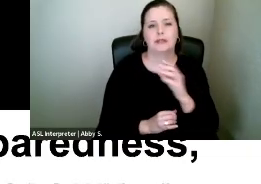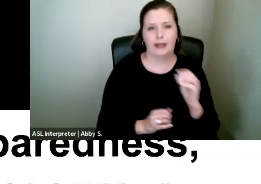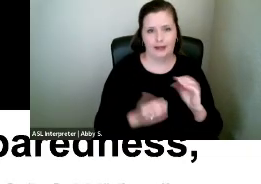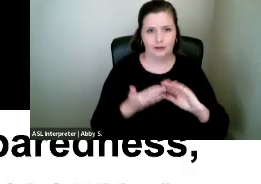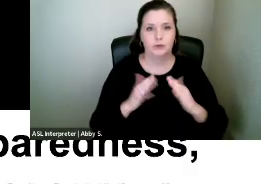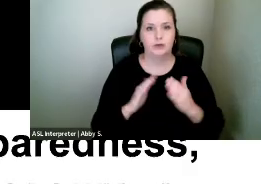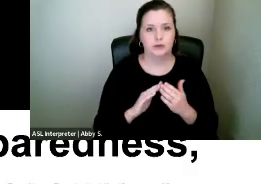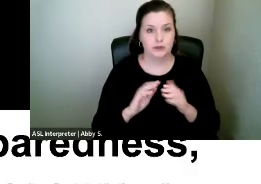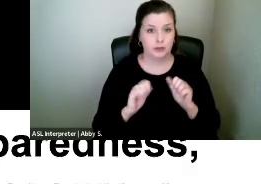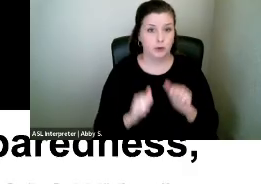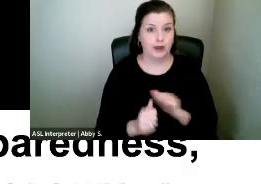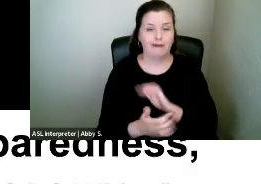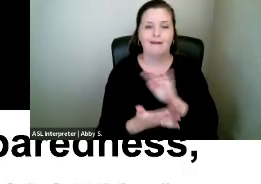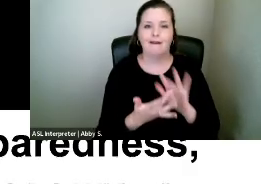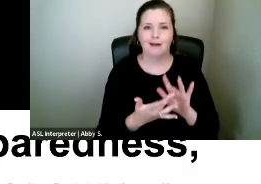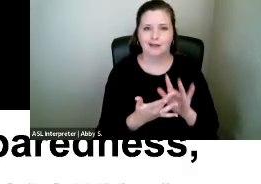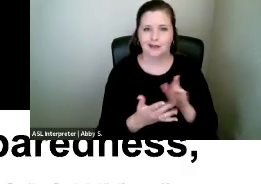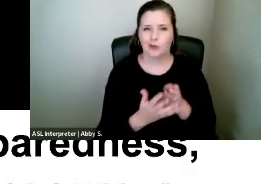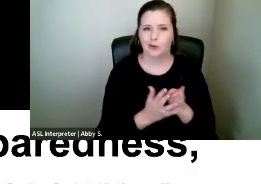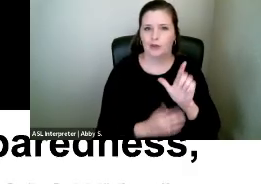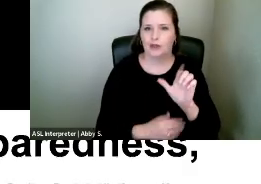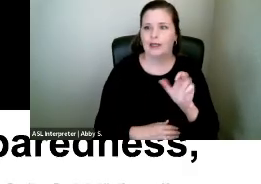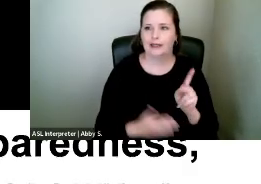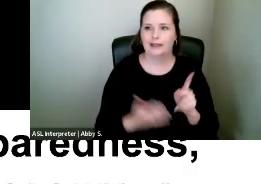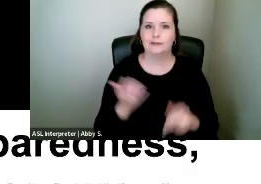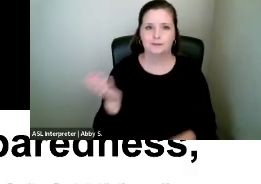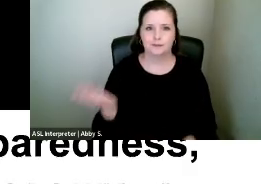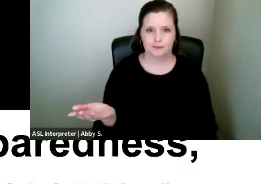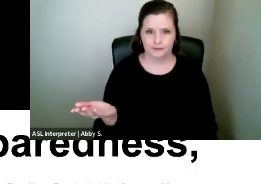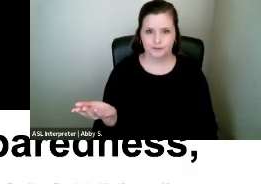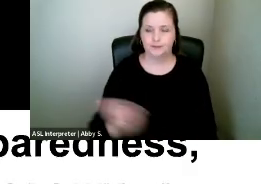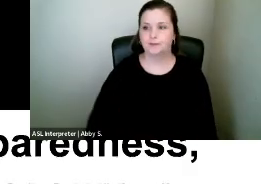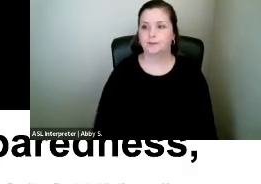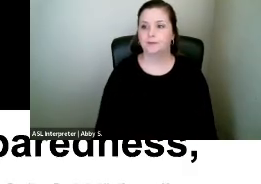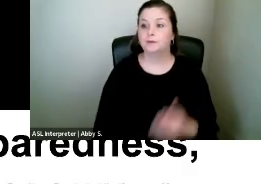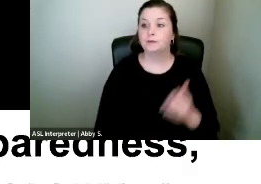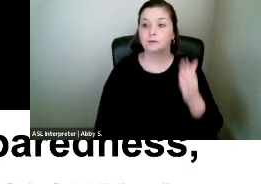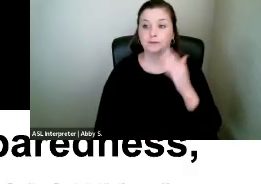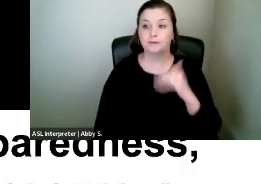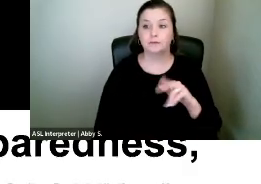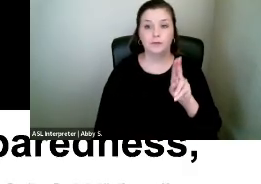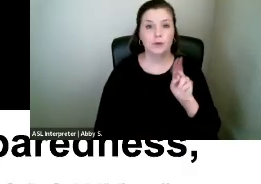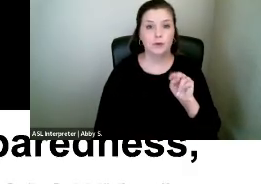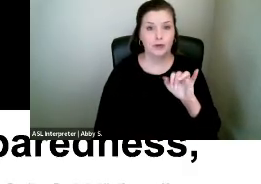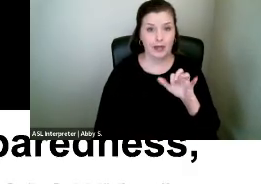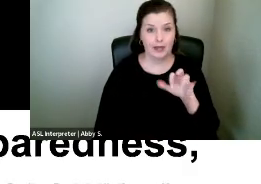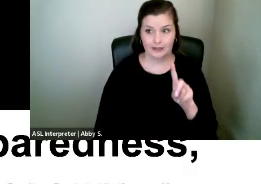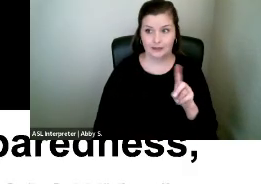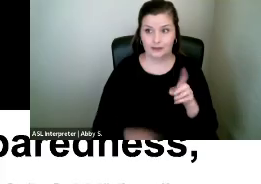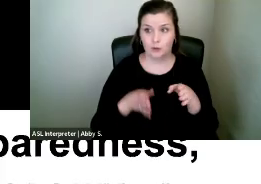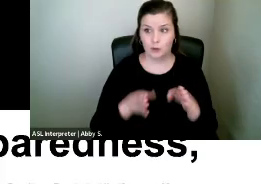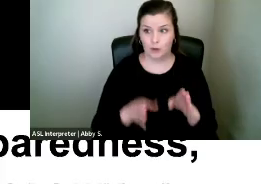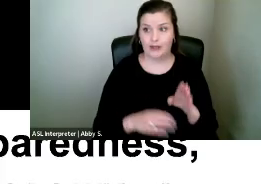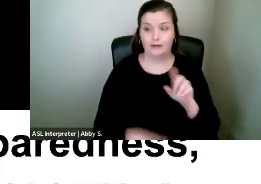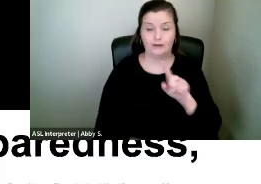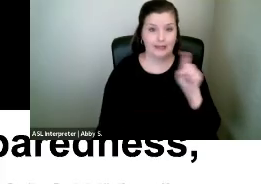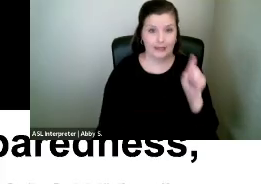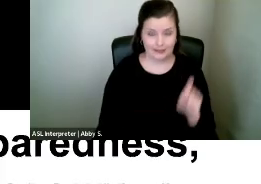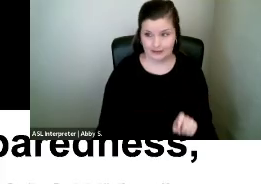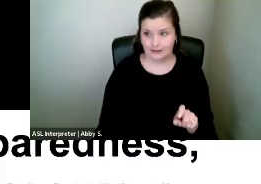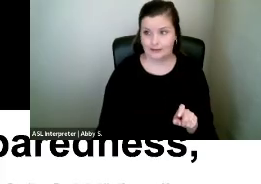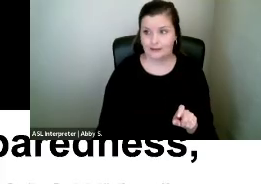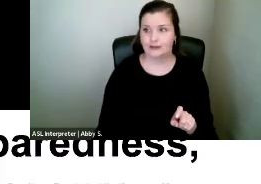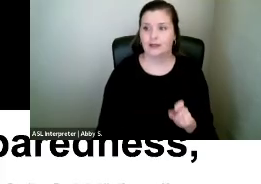can reach them at the link provided. The United Way of Texas, they lead active